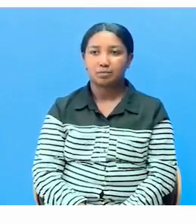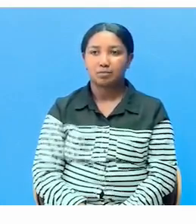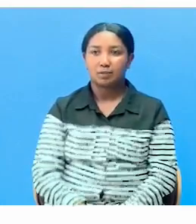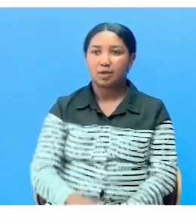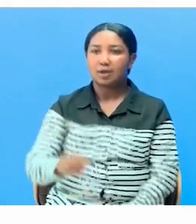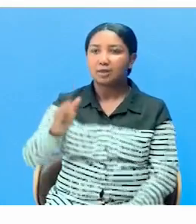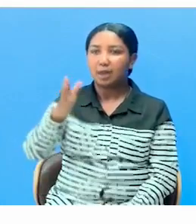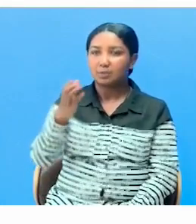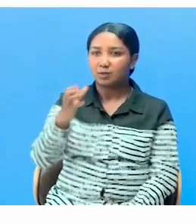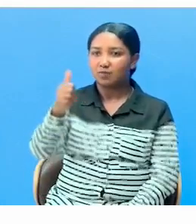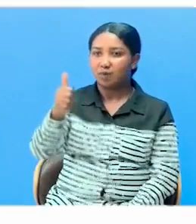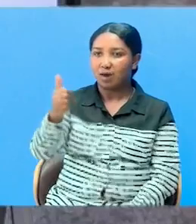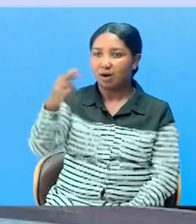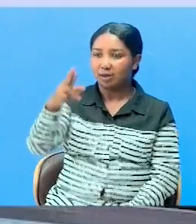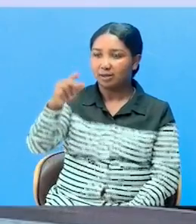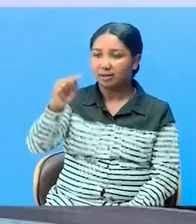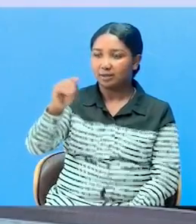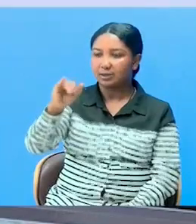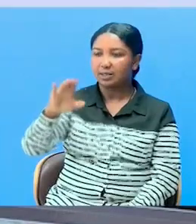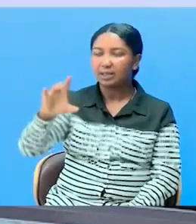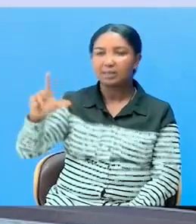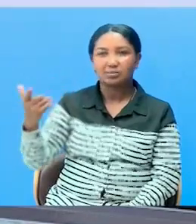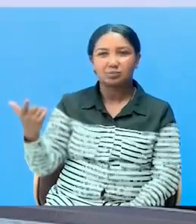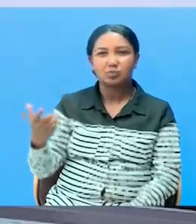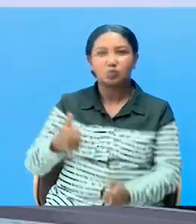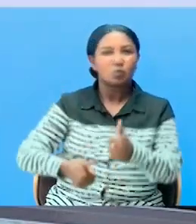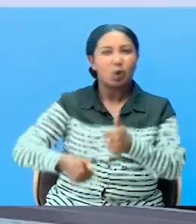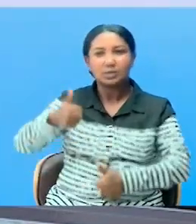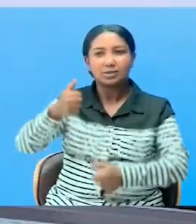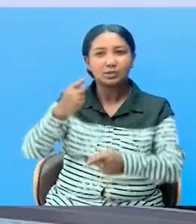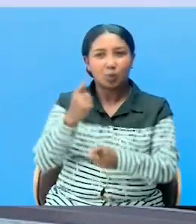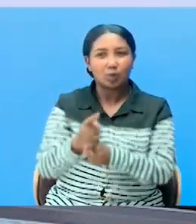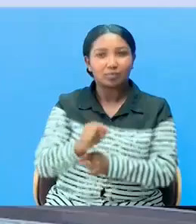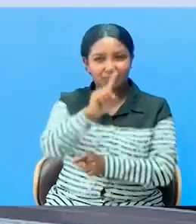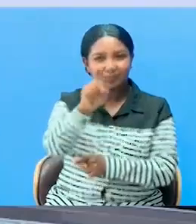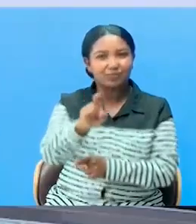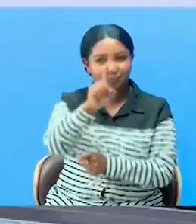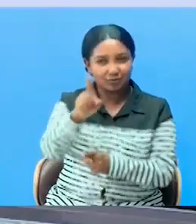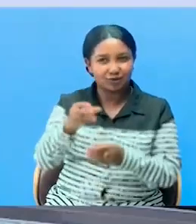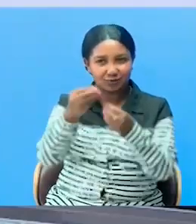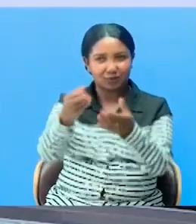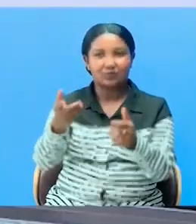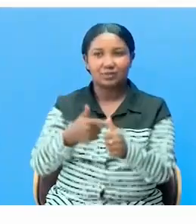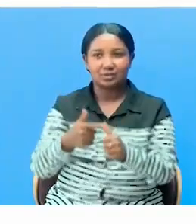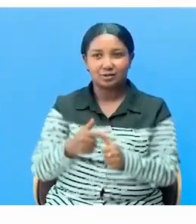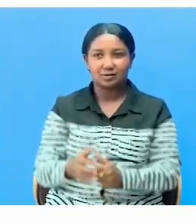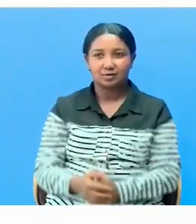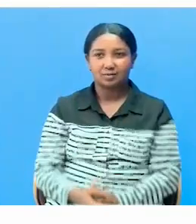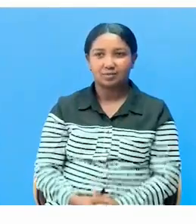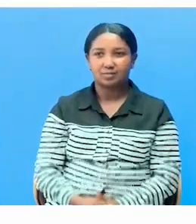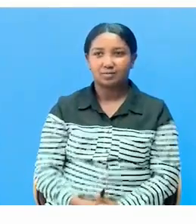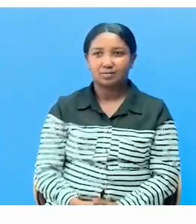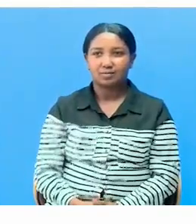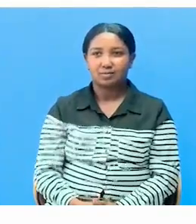types of article. Which one is correct? Let me ask some question first on all.